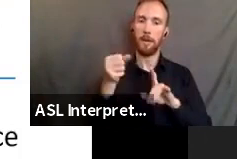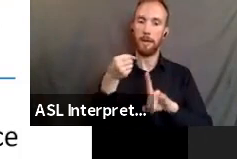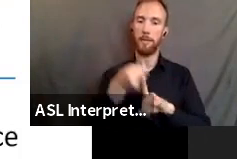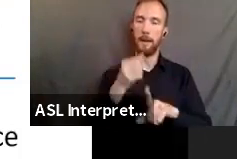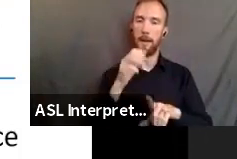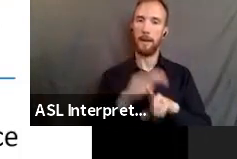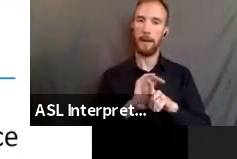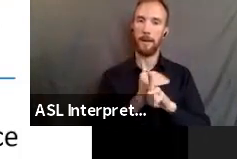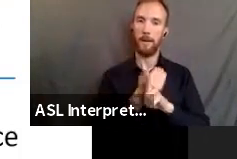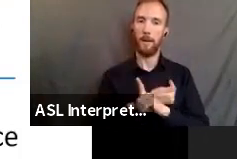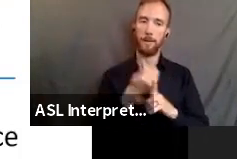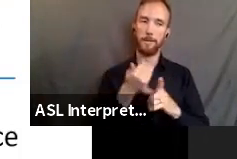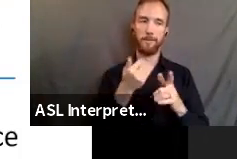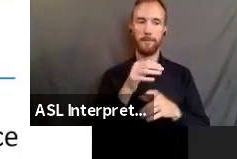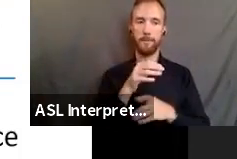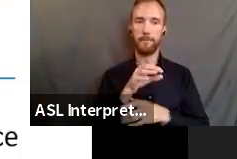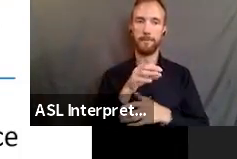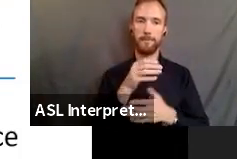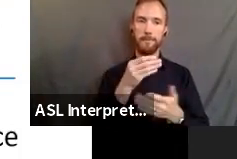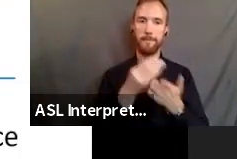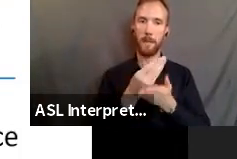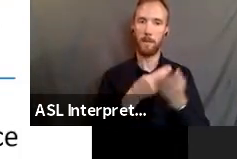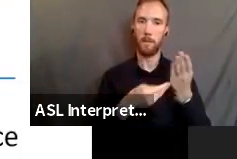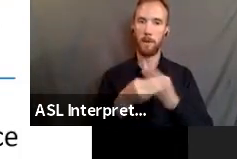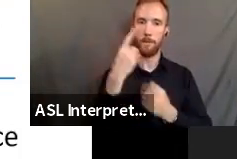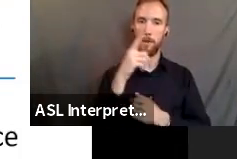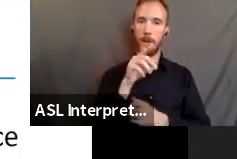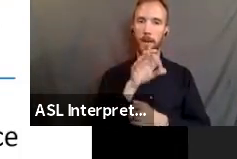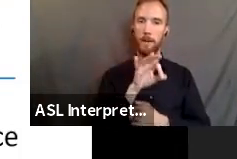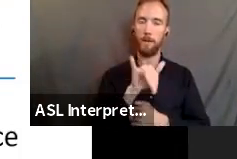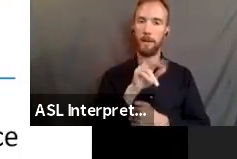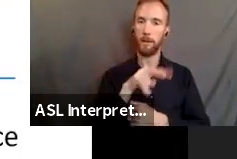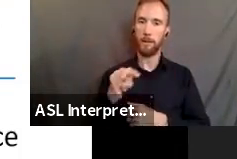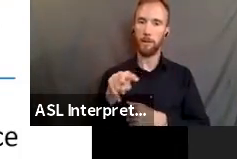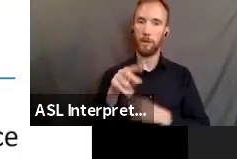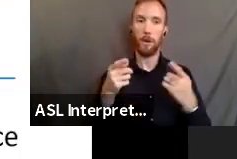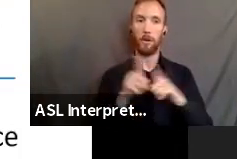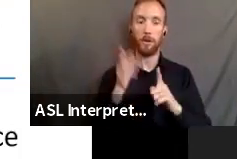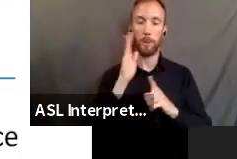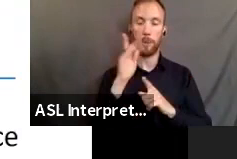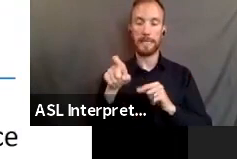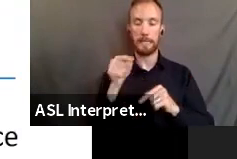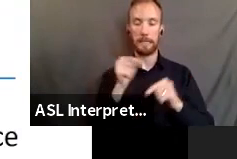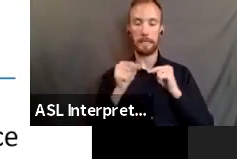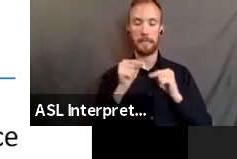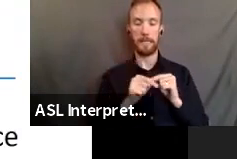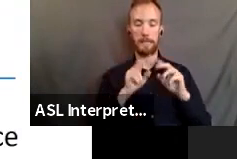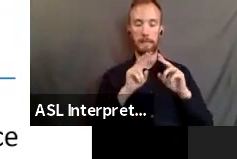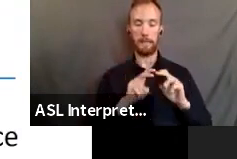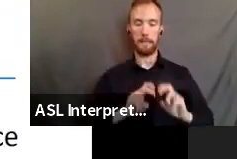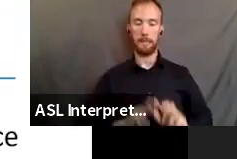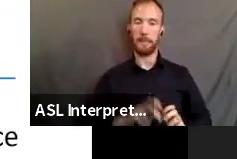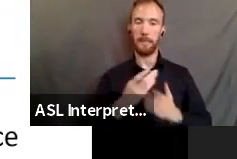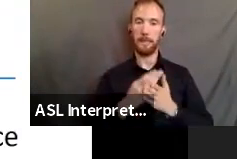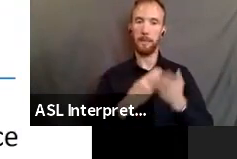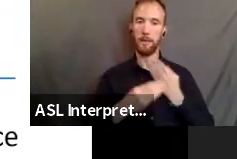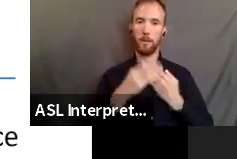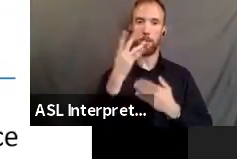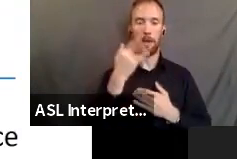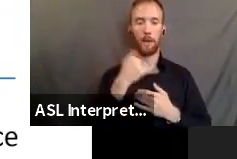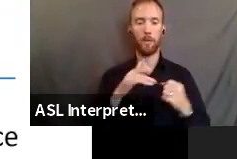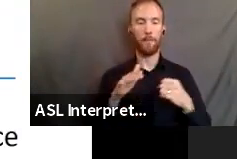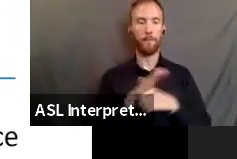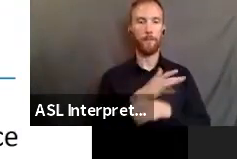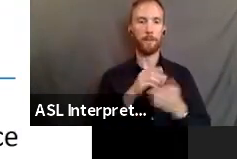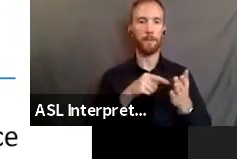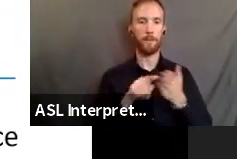22 and we may need to revisit funding decisions as this budget as proposed fully funds schools and department functions it